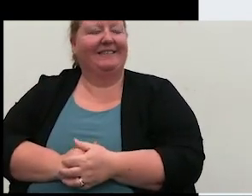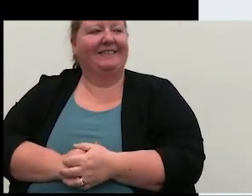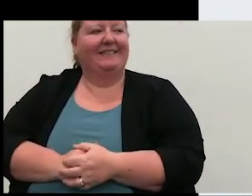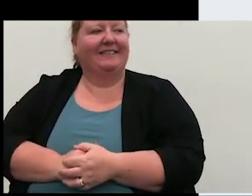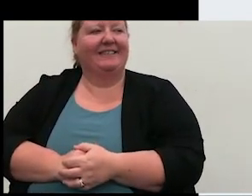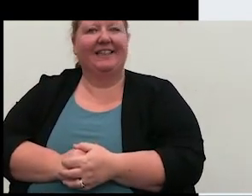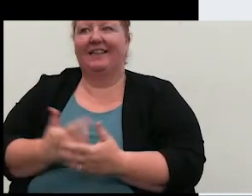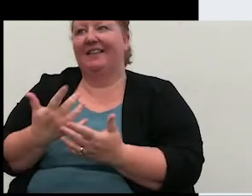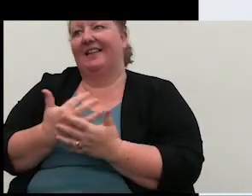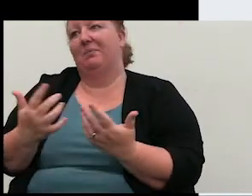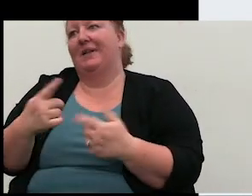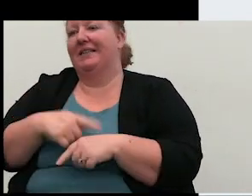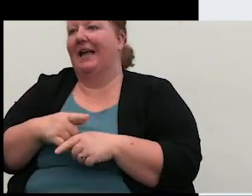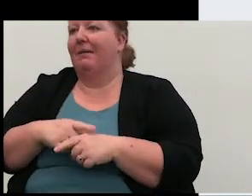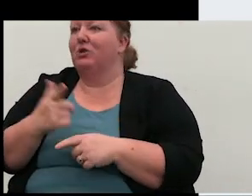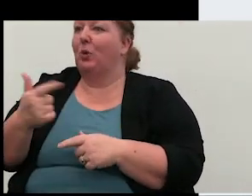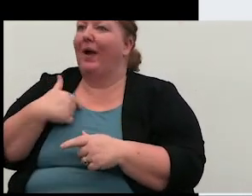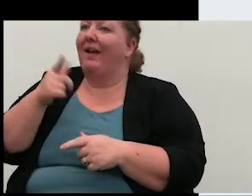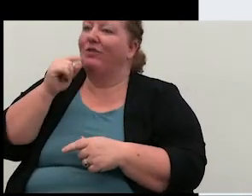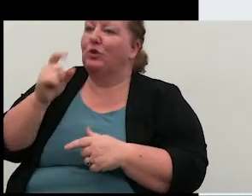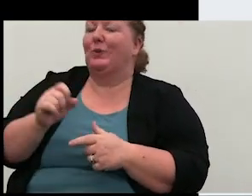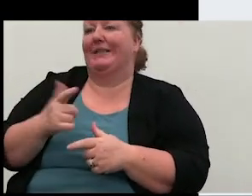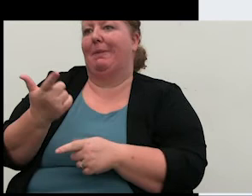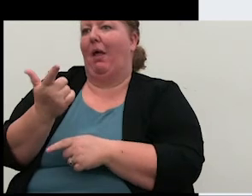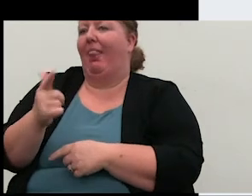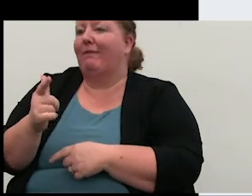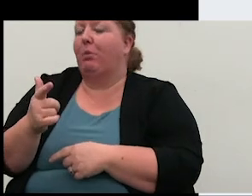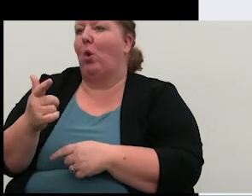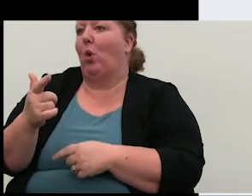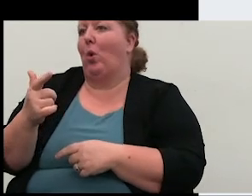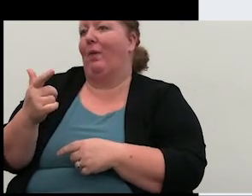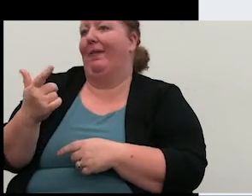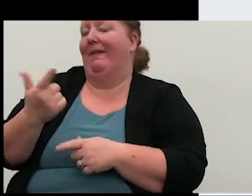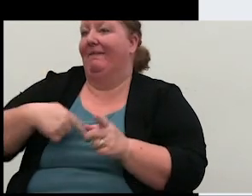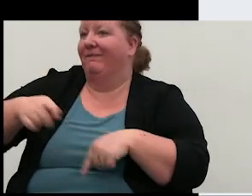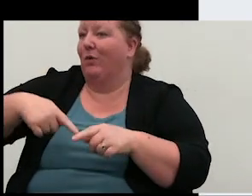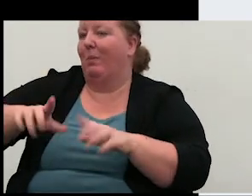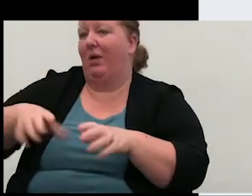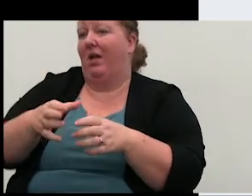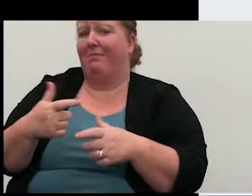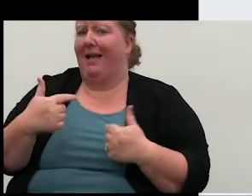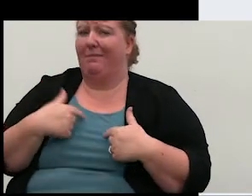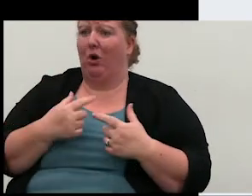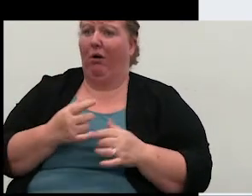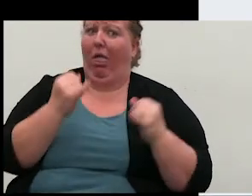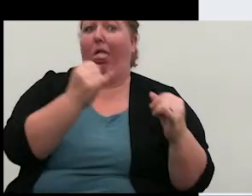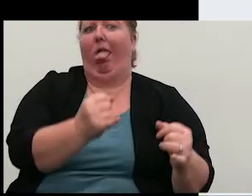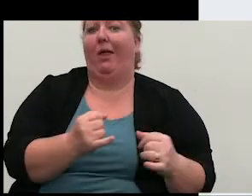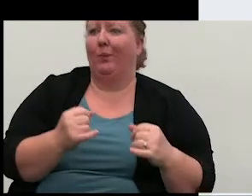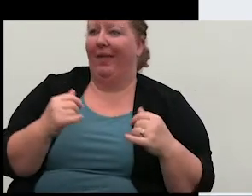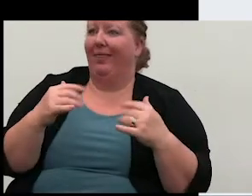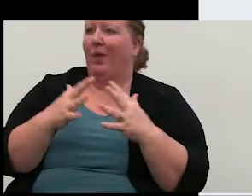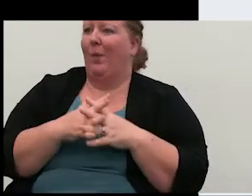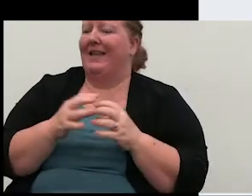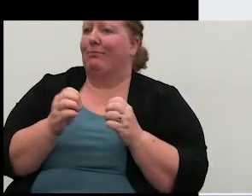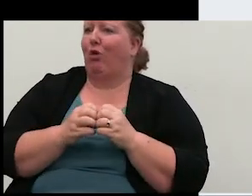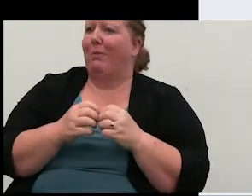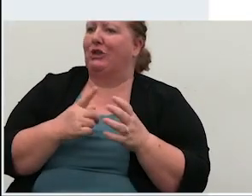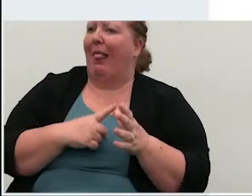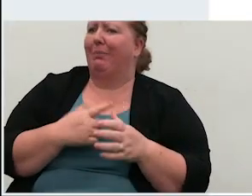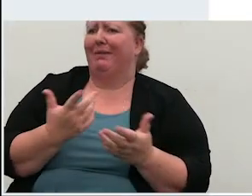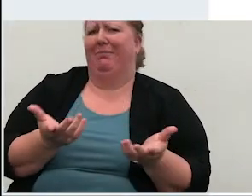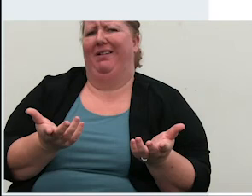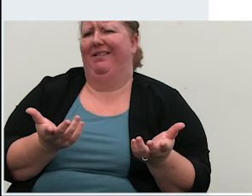times do I have to tweet about Liverpool Football Club, really? Again, absolutely nothing against West Brom champion, but it could not be